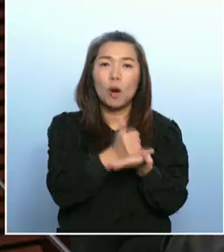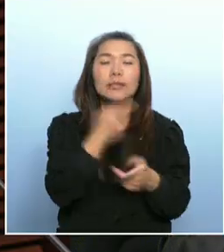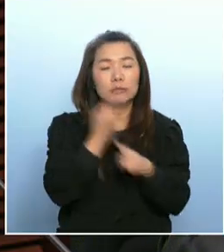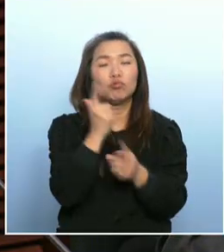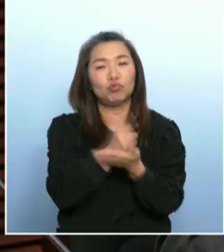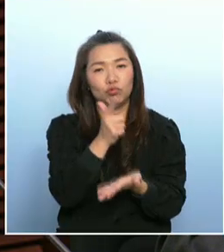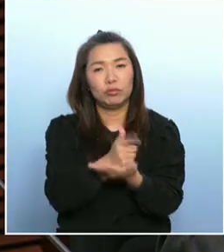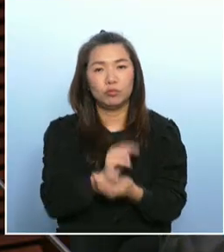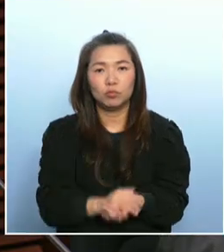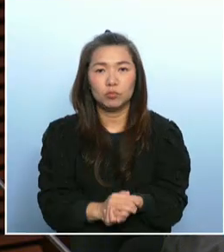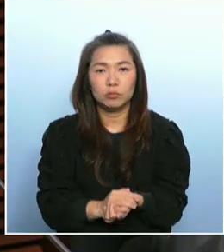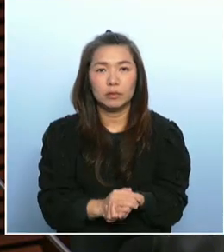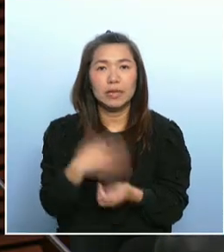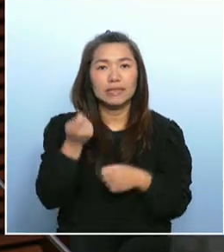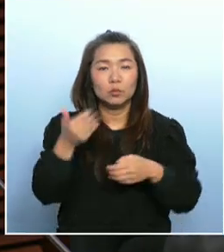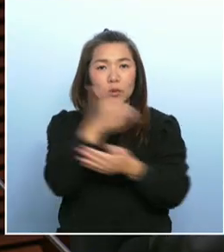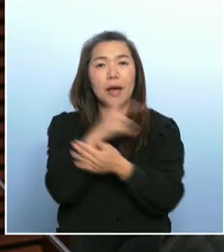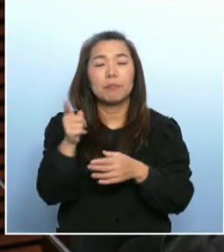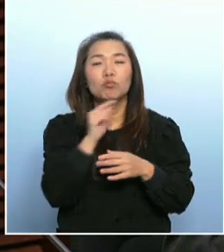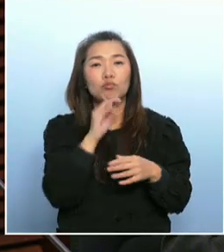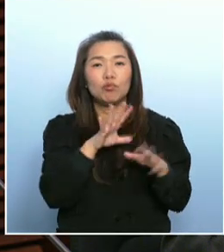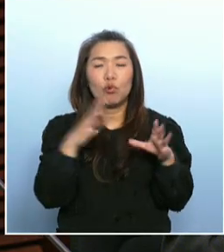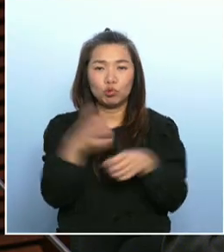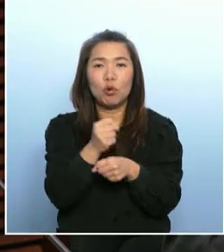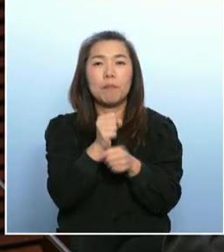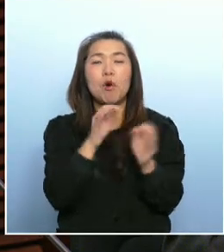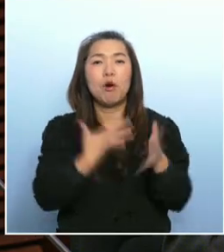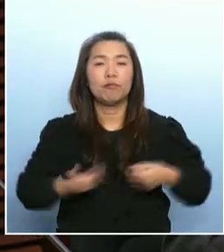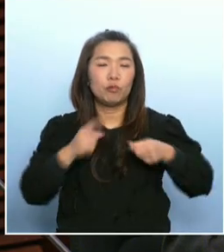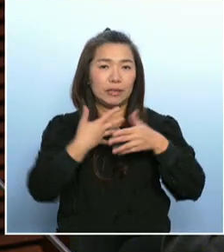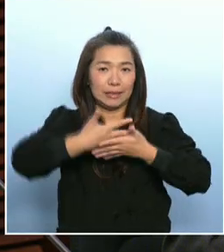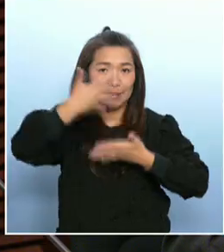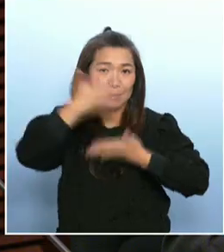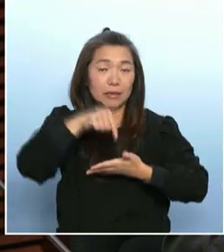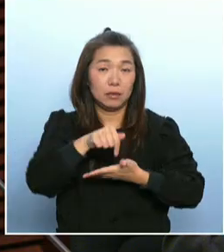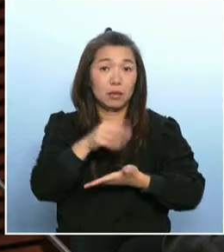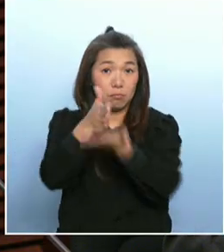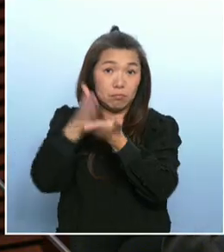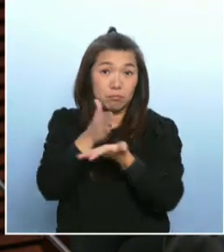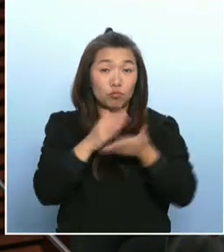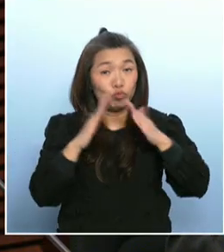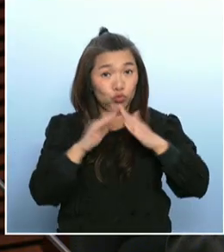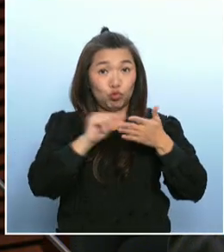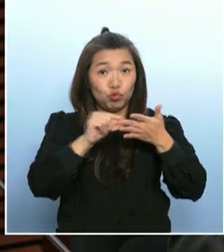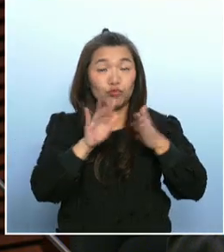there is an increased supply from new institutions. There is a